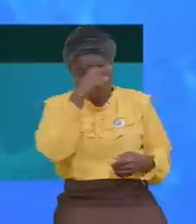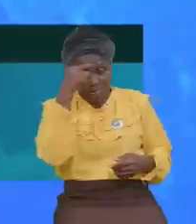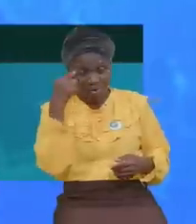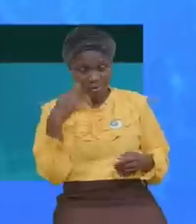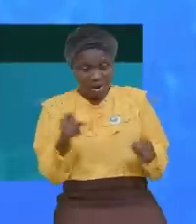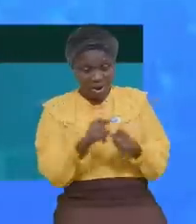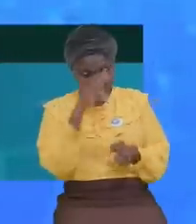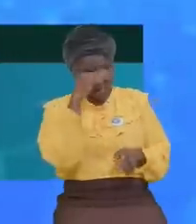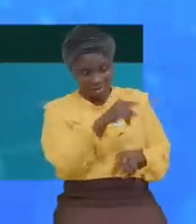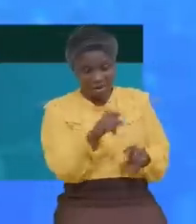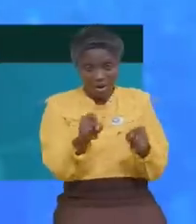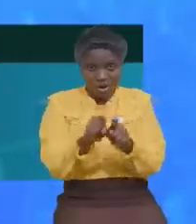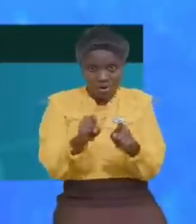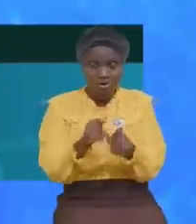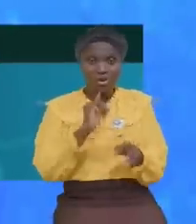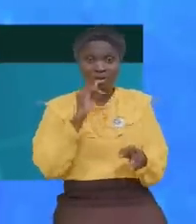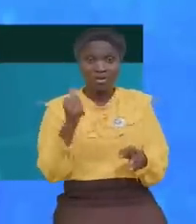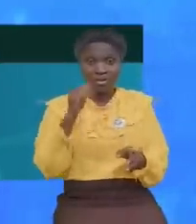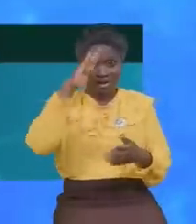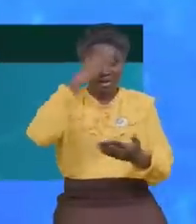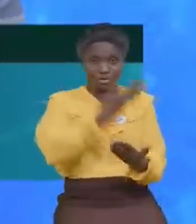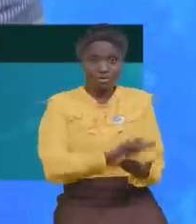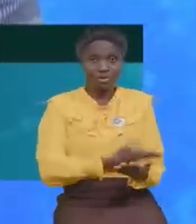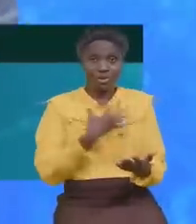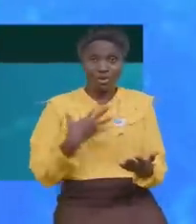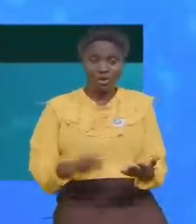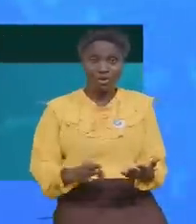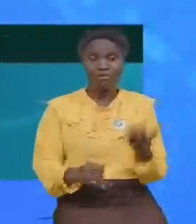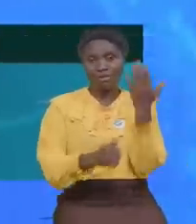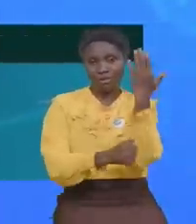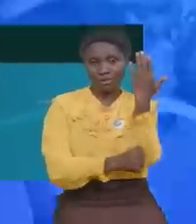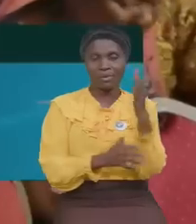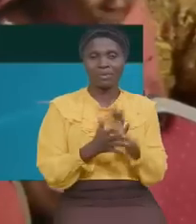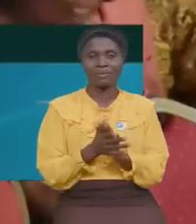also is a son of Abraham.